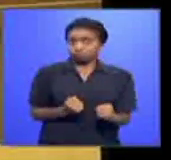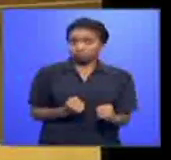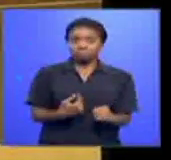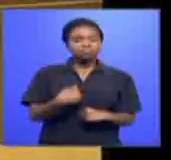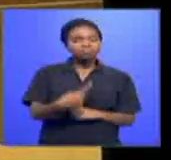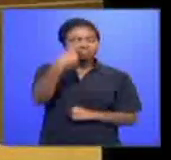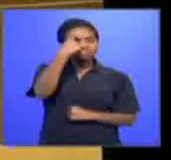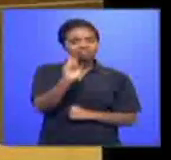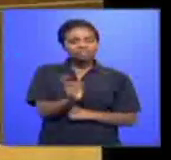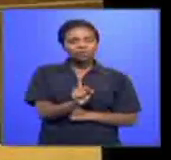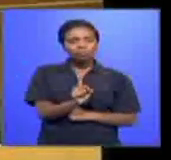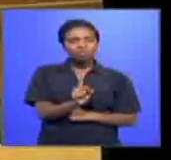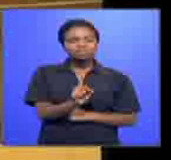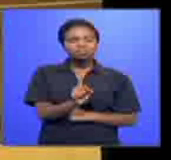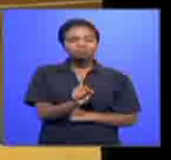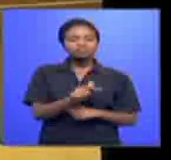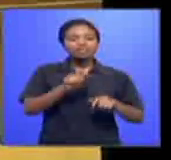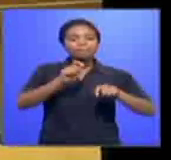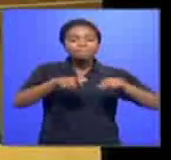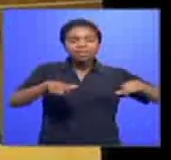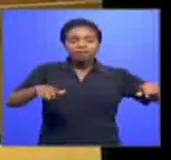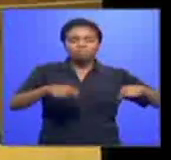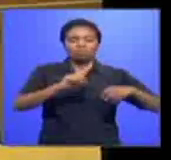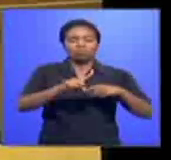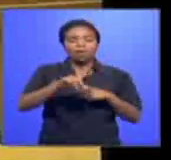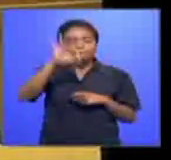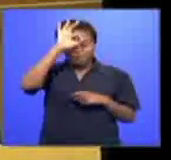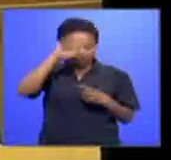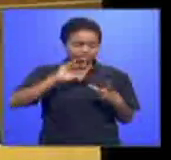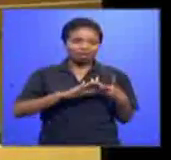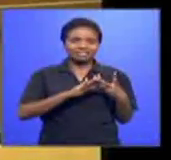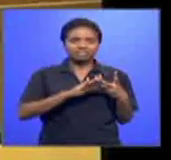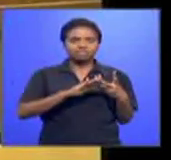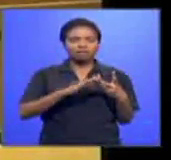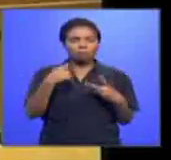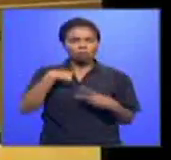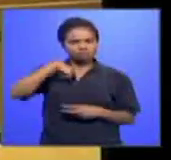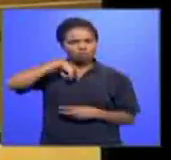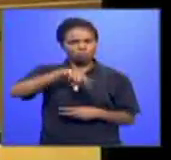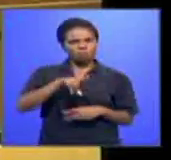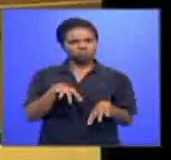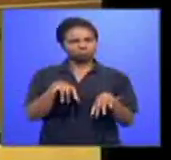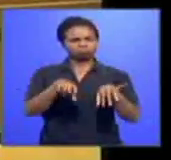stand with the people of Palestine as they strive to turn